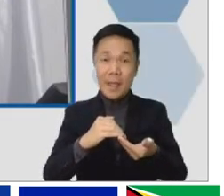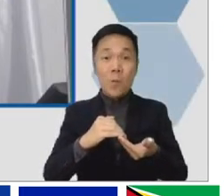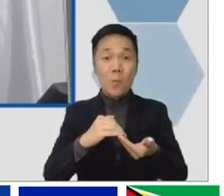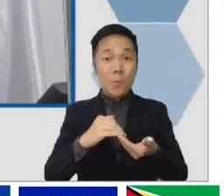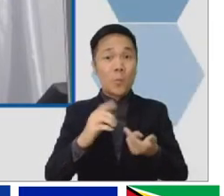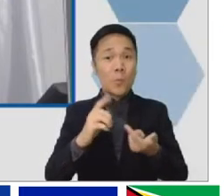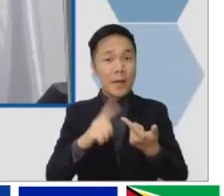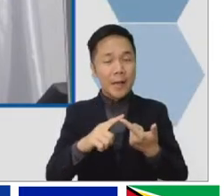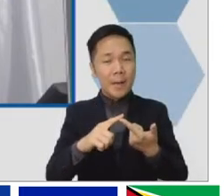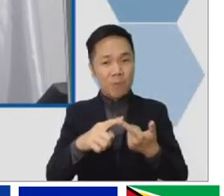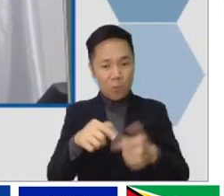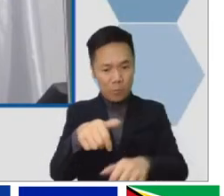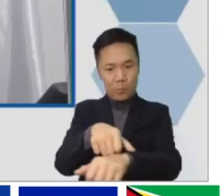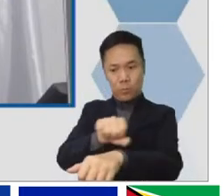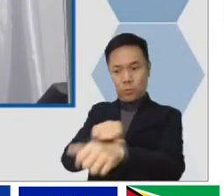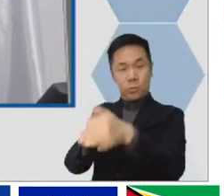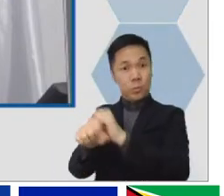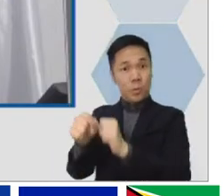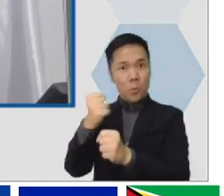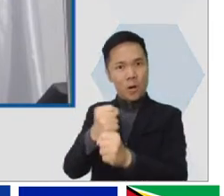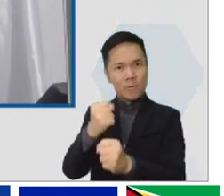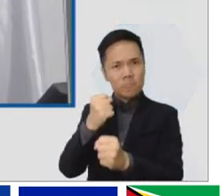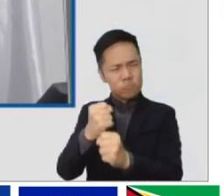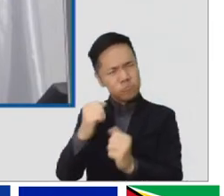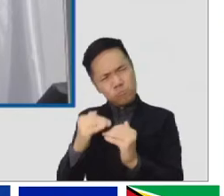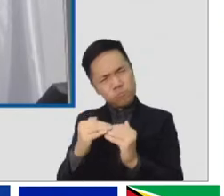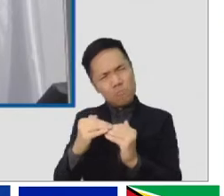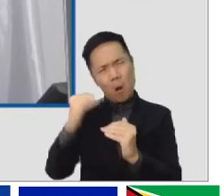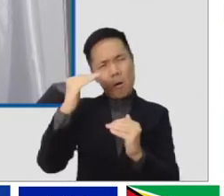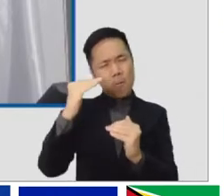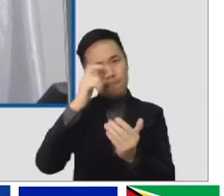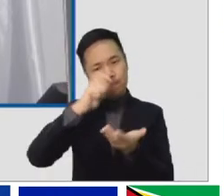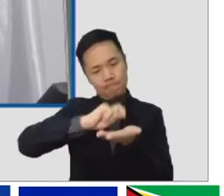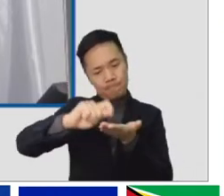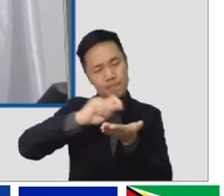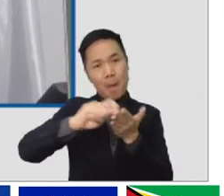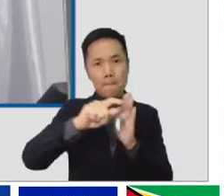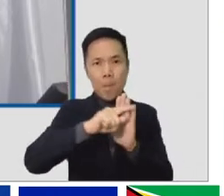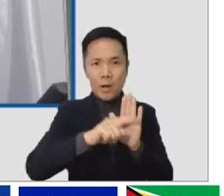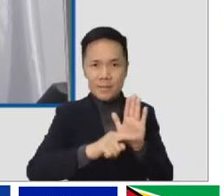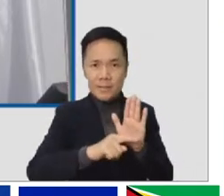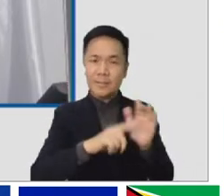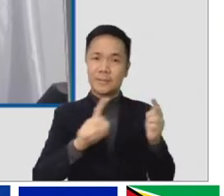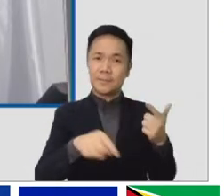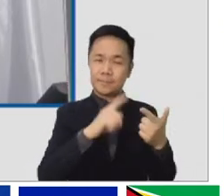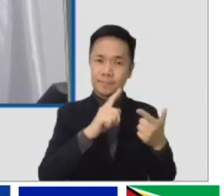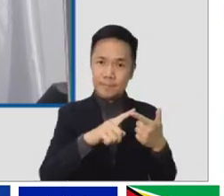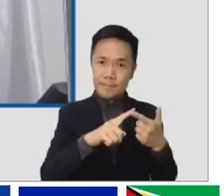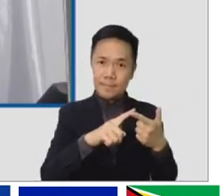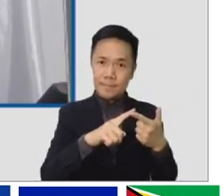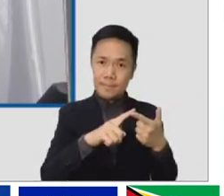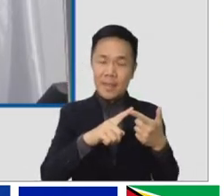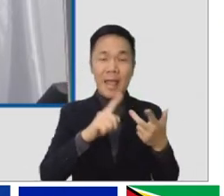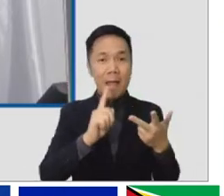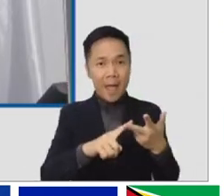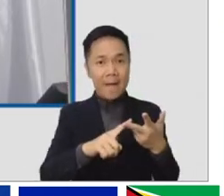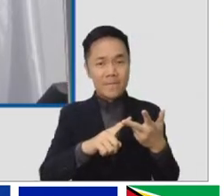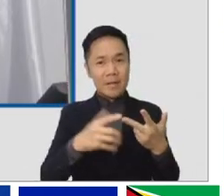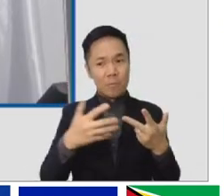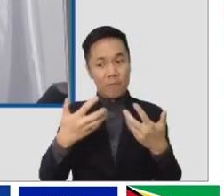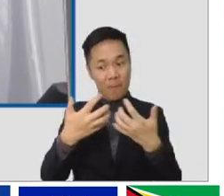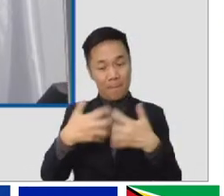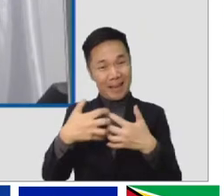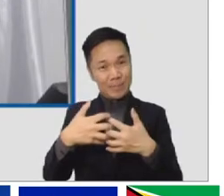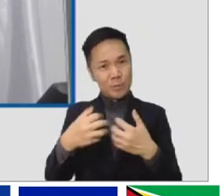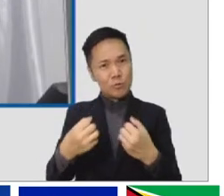with policies and for us to be able to continue working with our mechanism and to face these biological